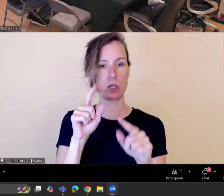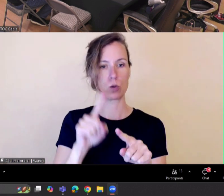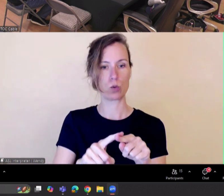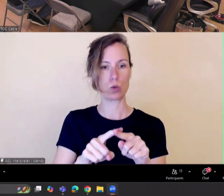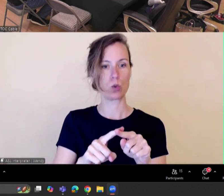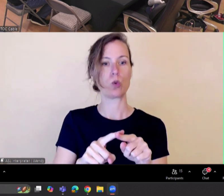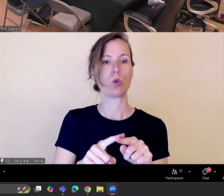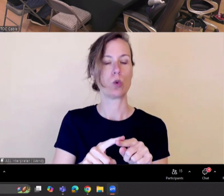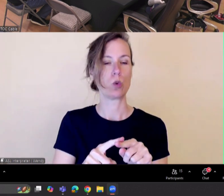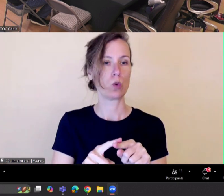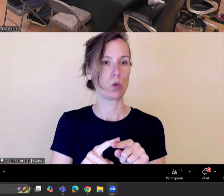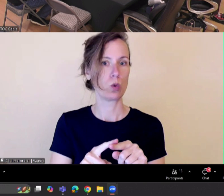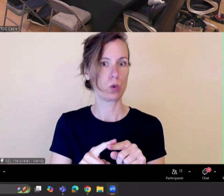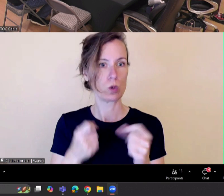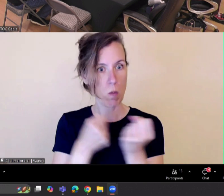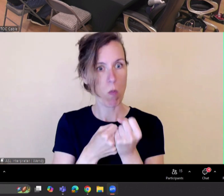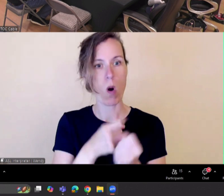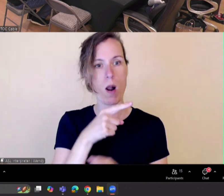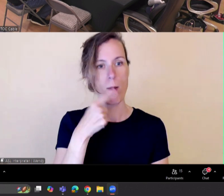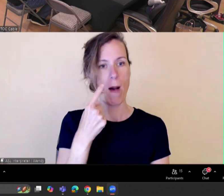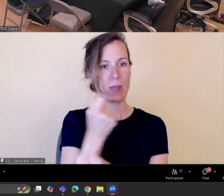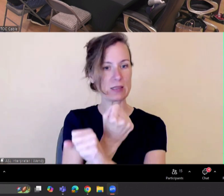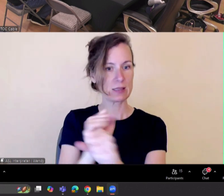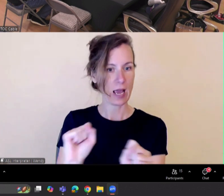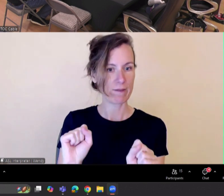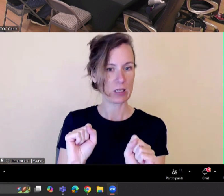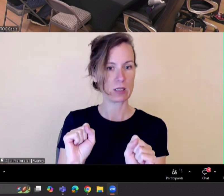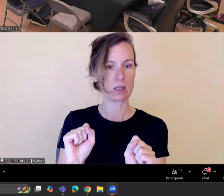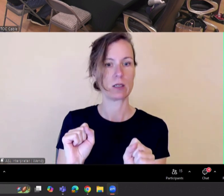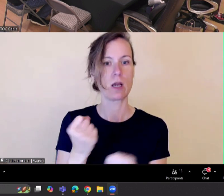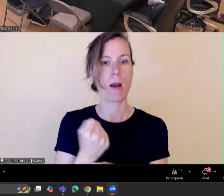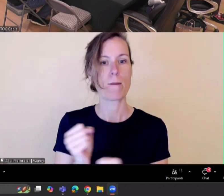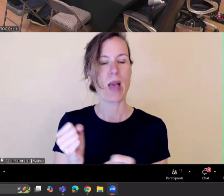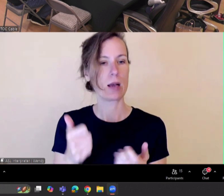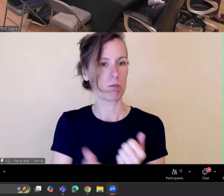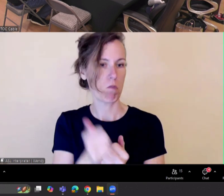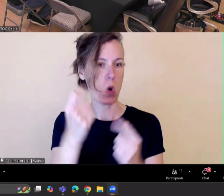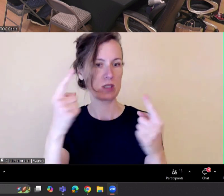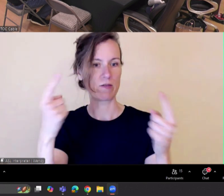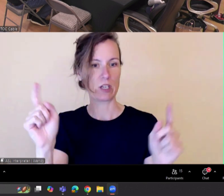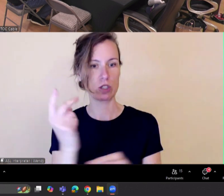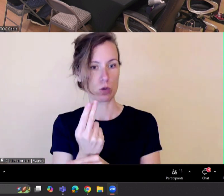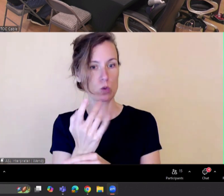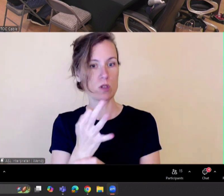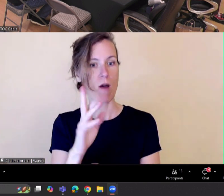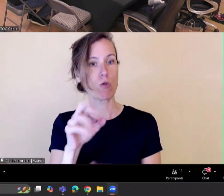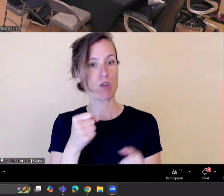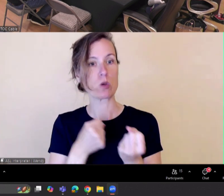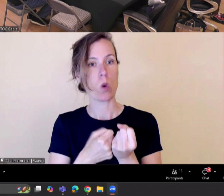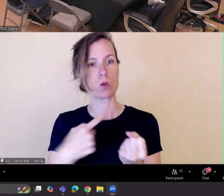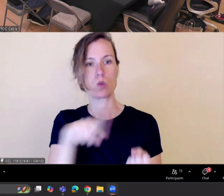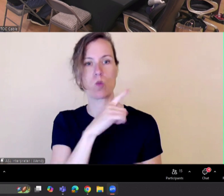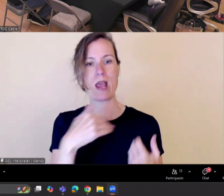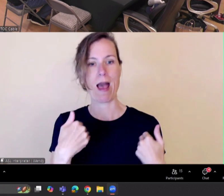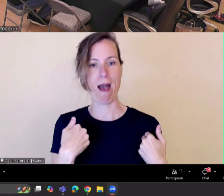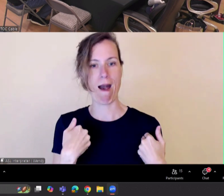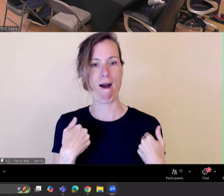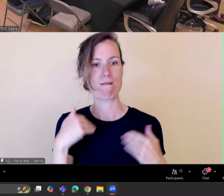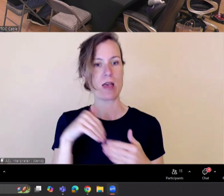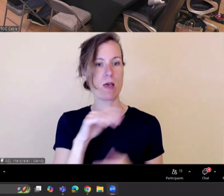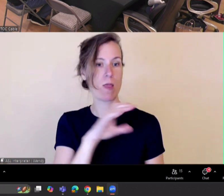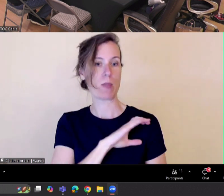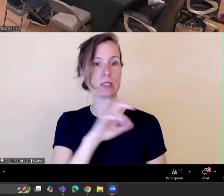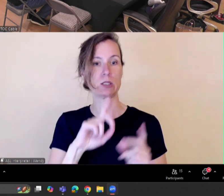that we have within the police department to serve the town and all of the needs of the town. So with that, I'd like